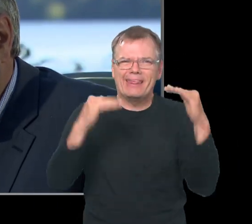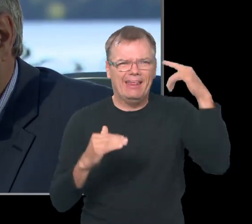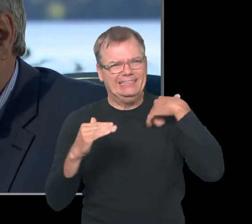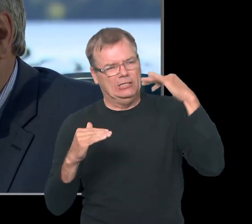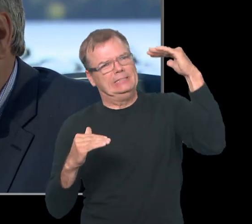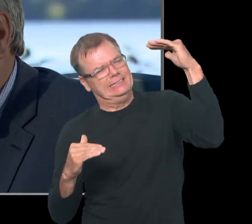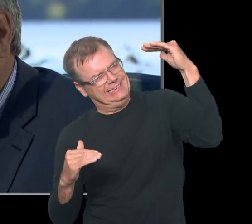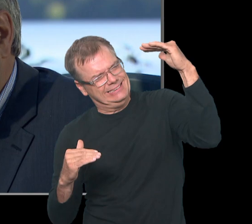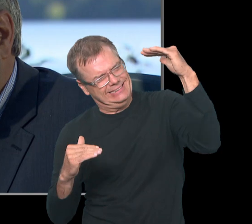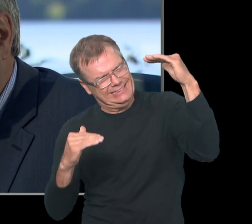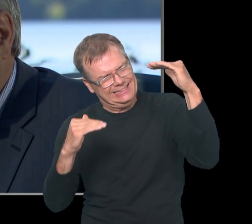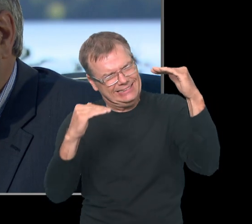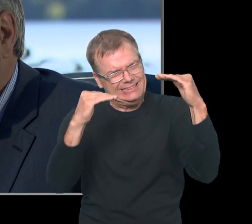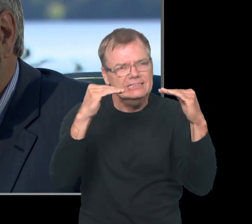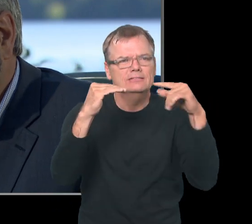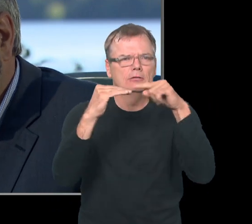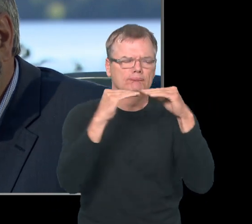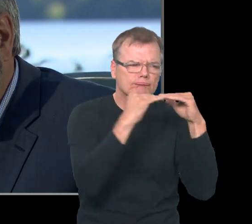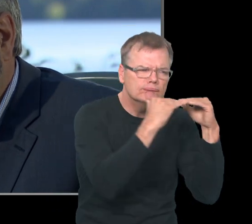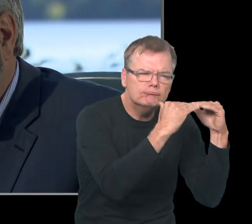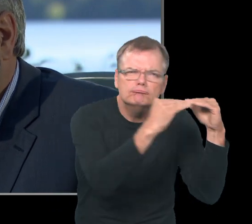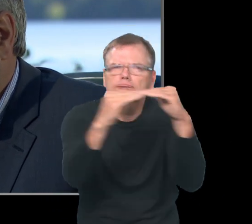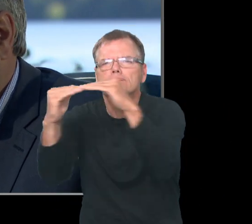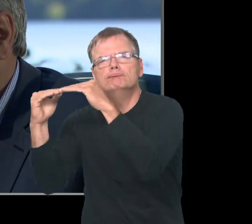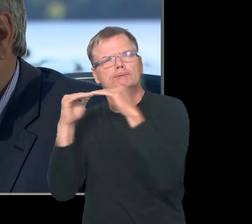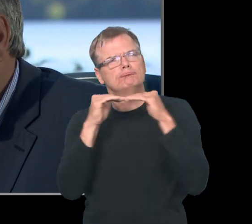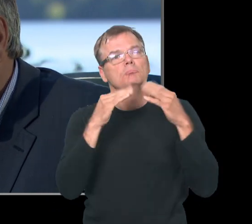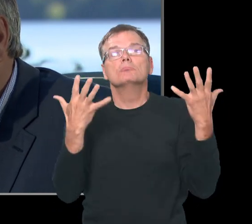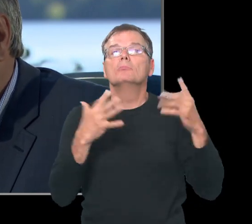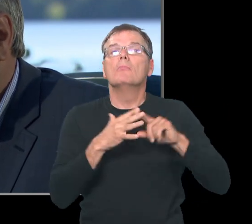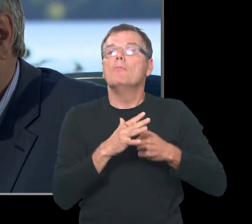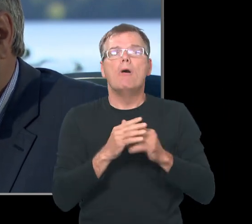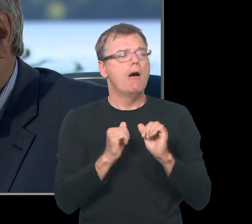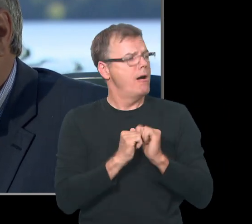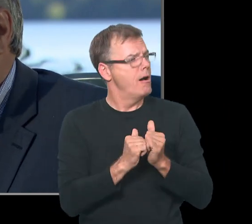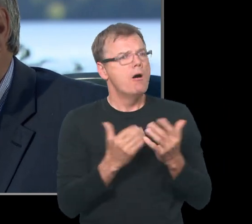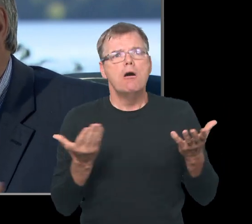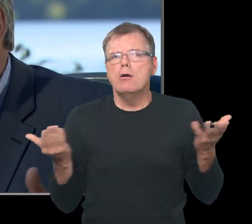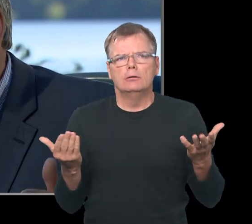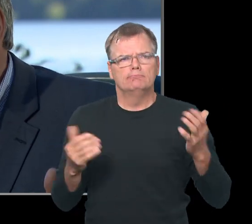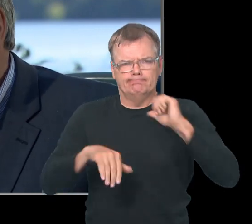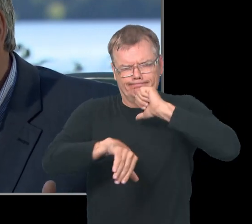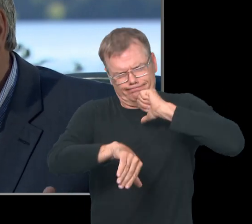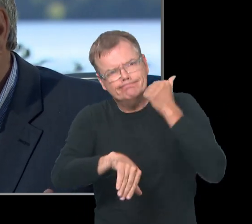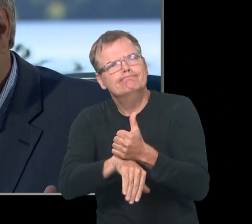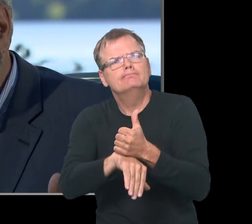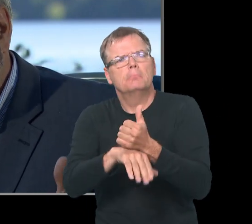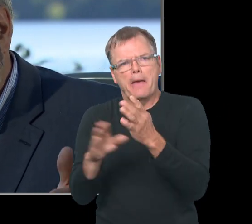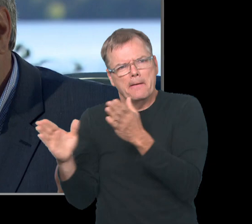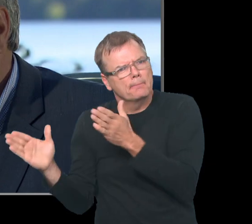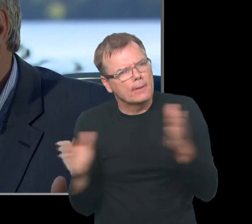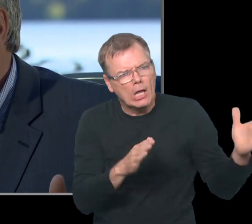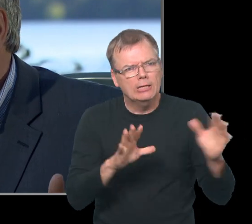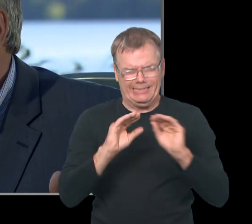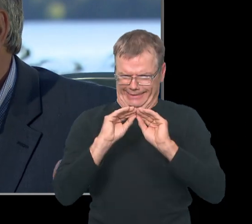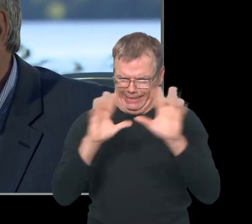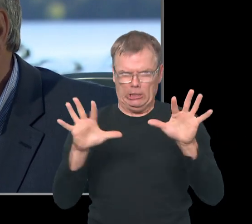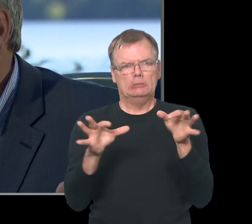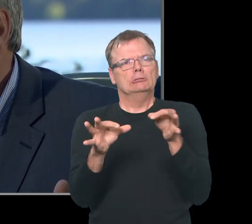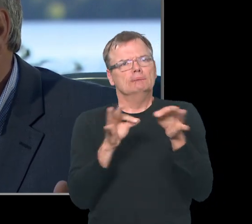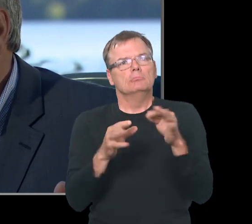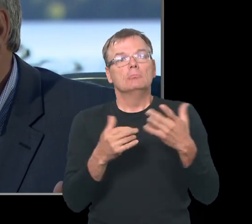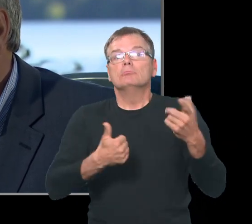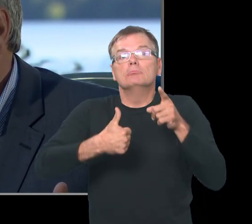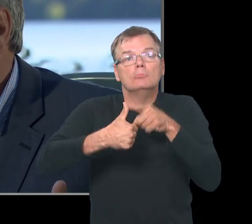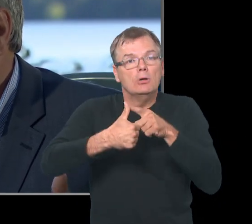ever, and we've got to start reducing that gap. We'll start by doing things very concrete, like taking the